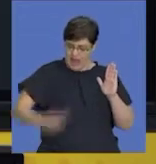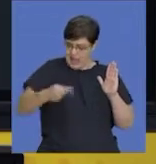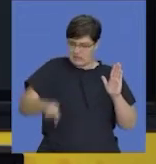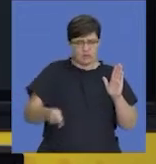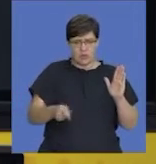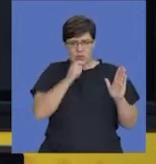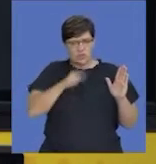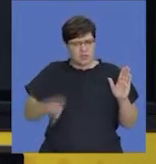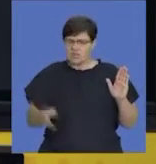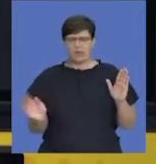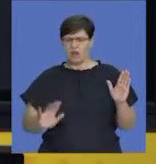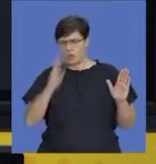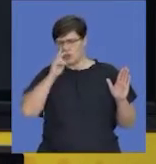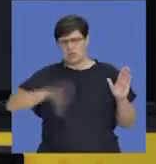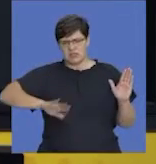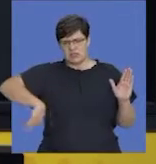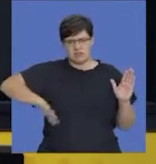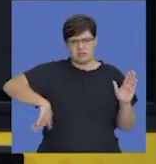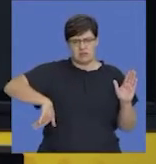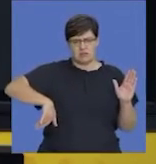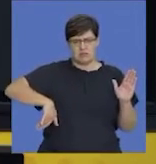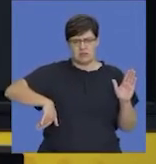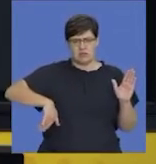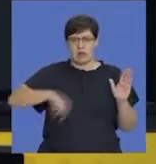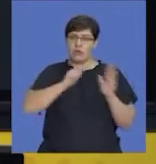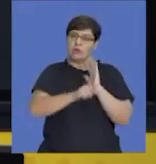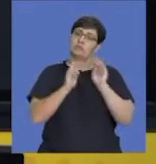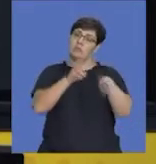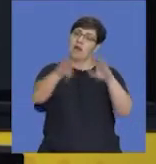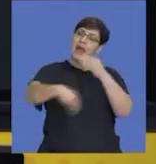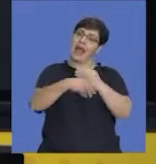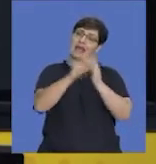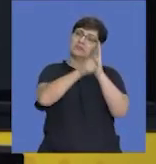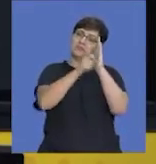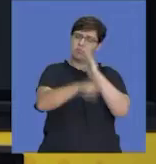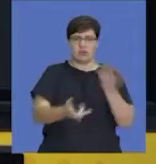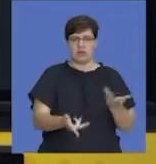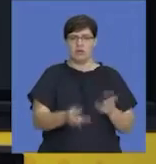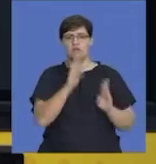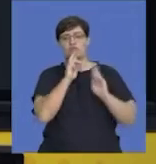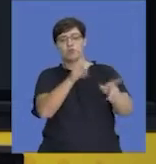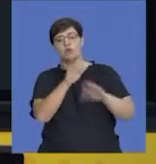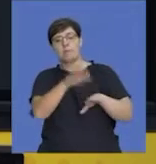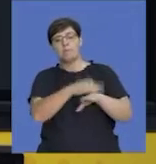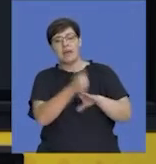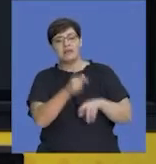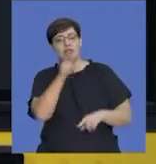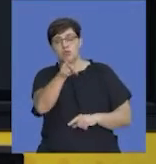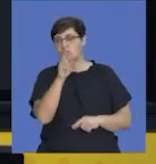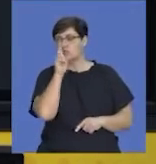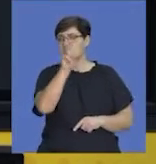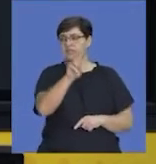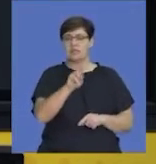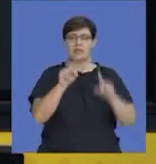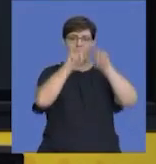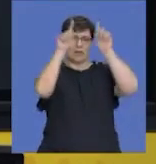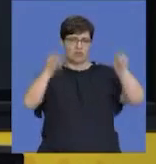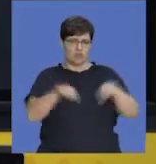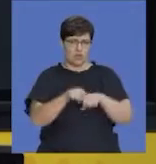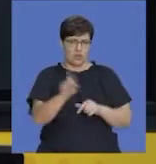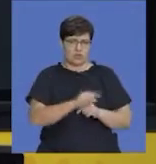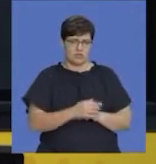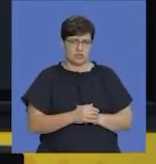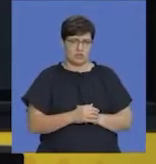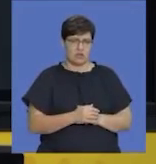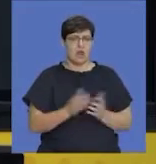the source. You do not need to include that in your response, because the response is purely based on the actual picture. So if you